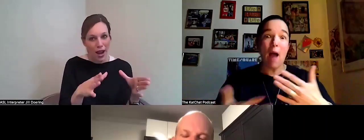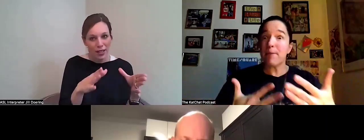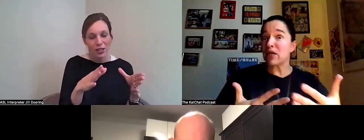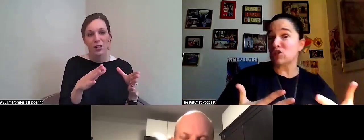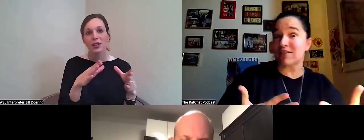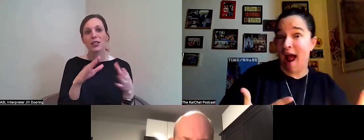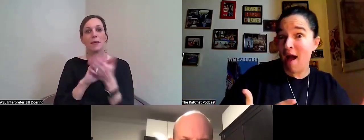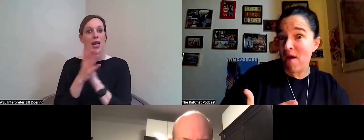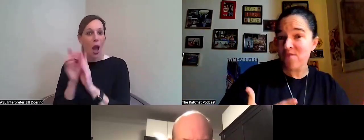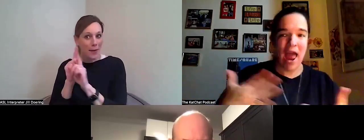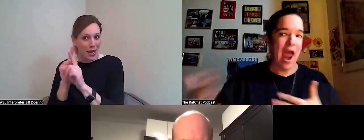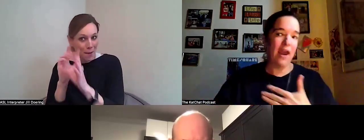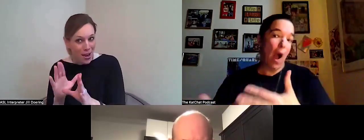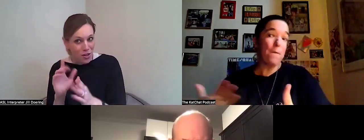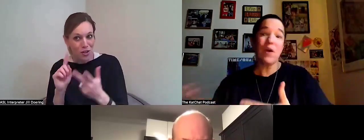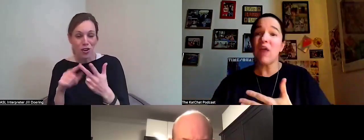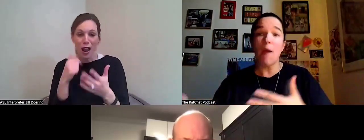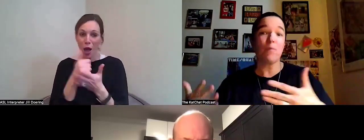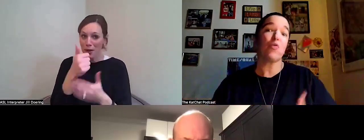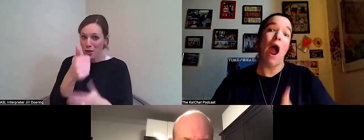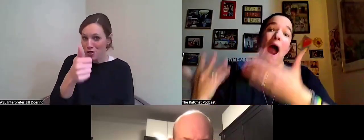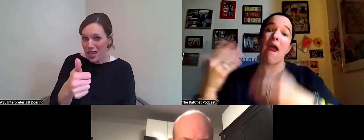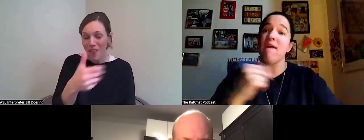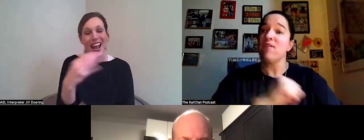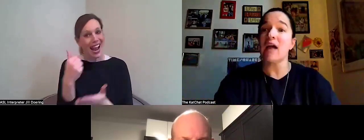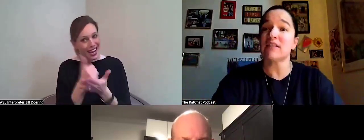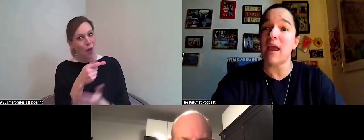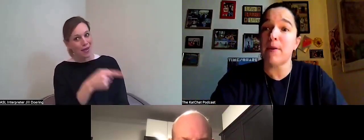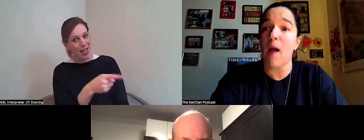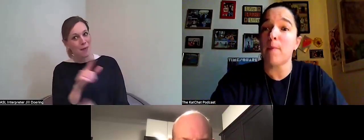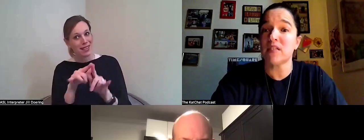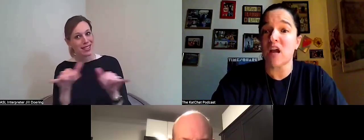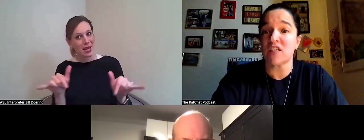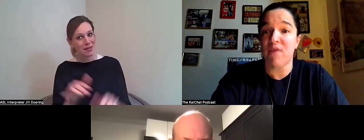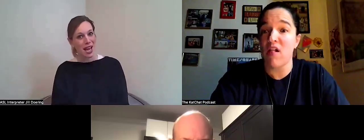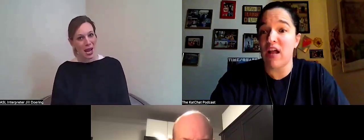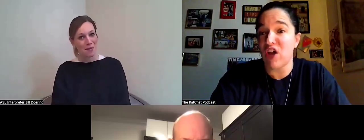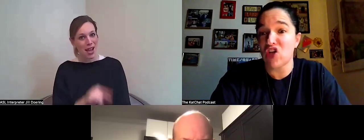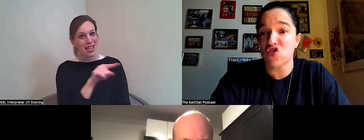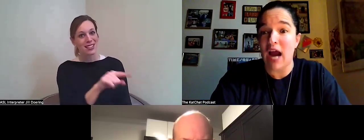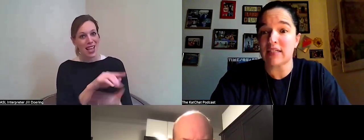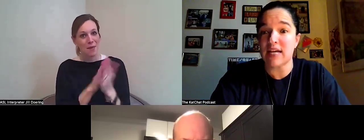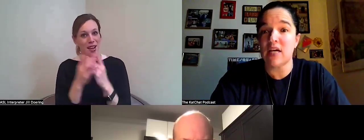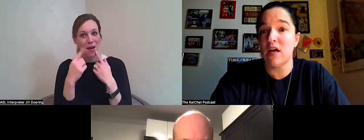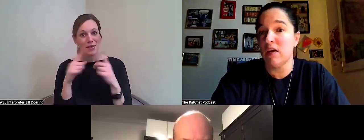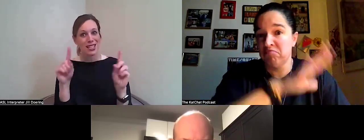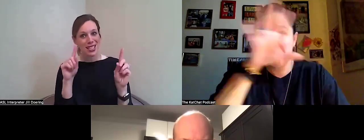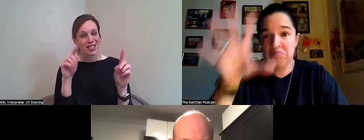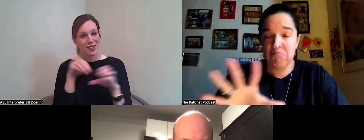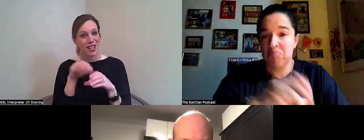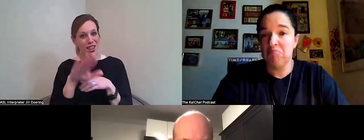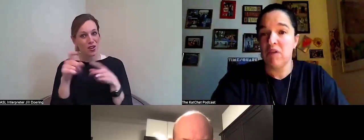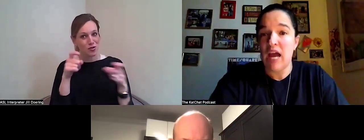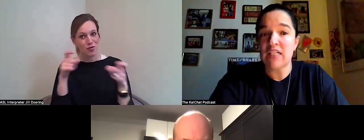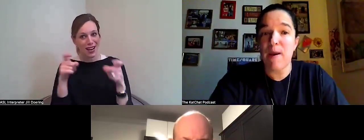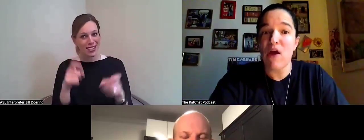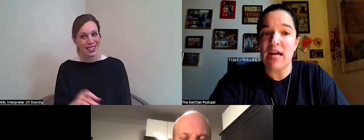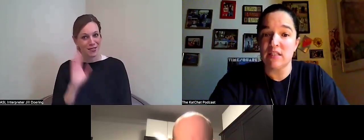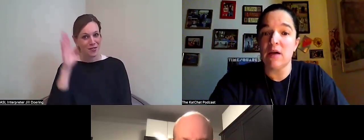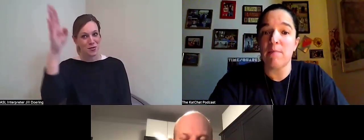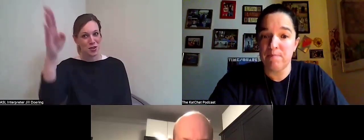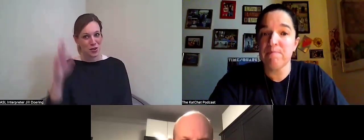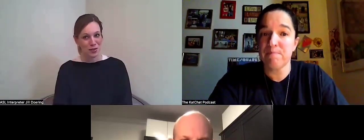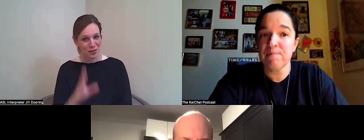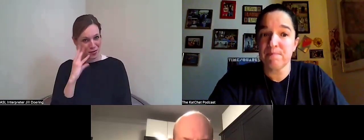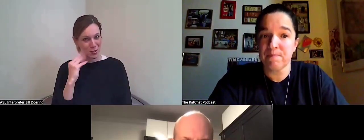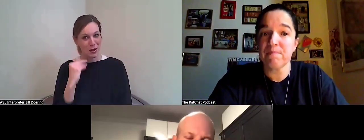mentor, helping yourself and helping them thrive as they become successful in their directing